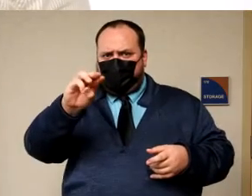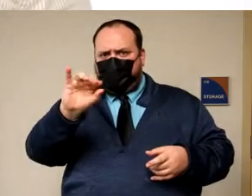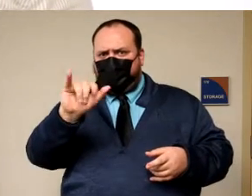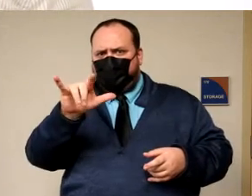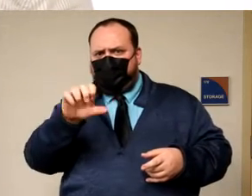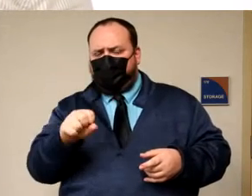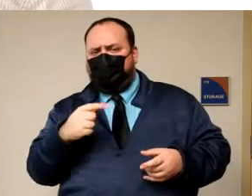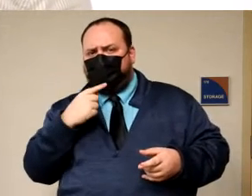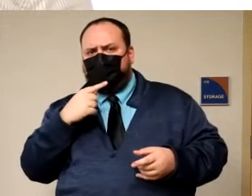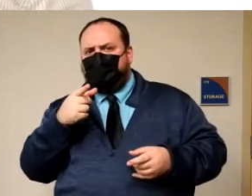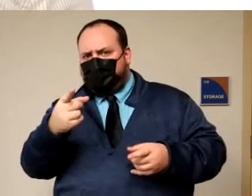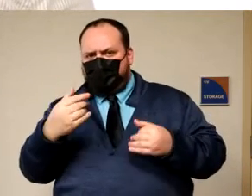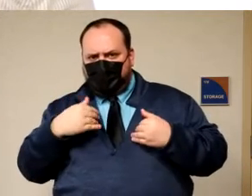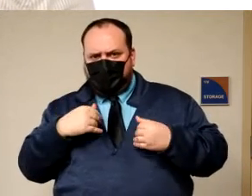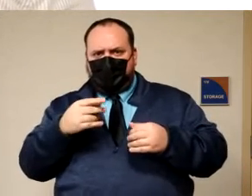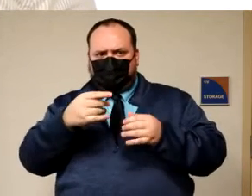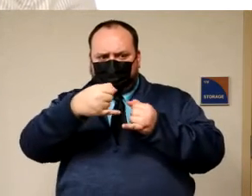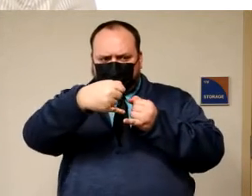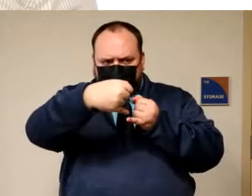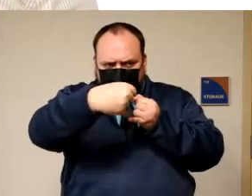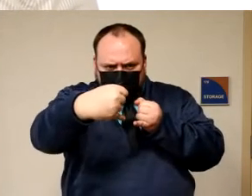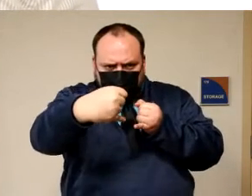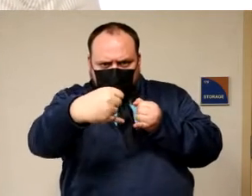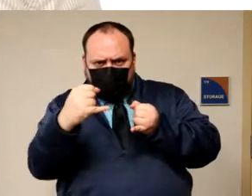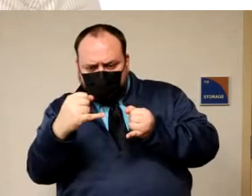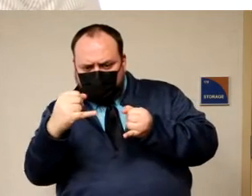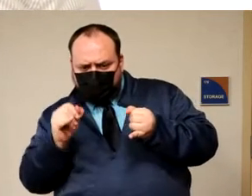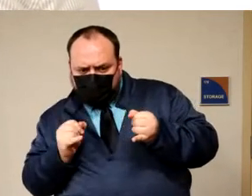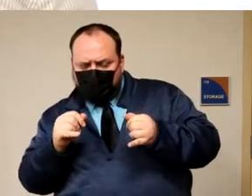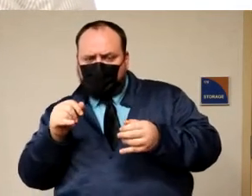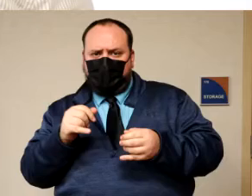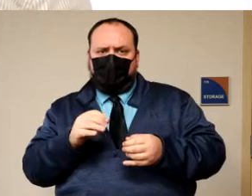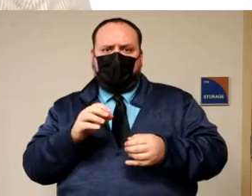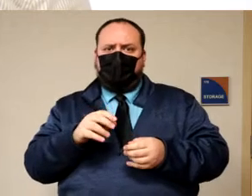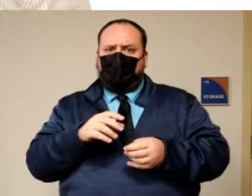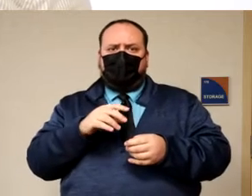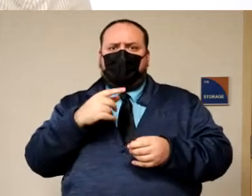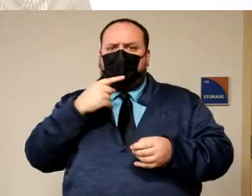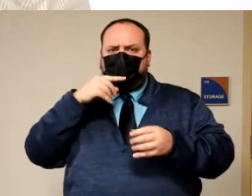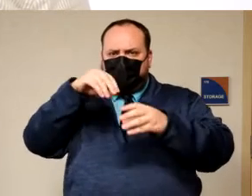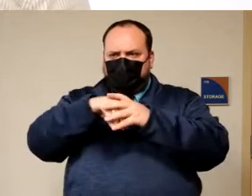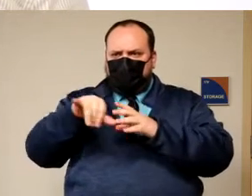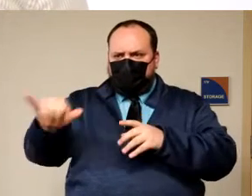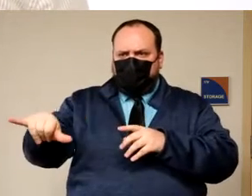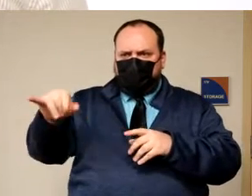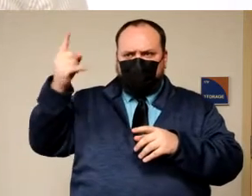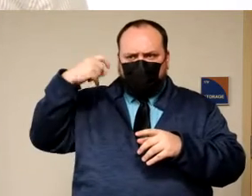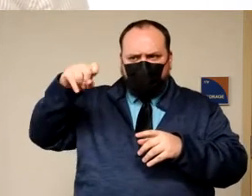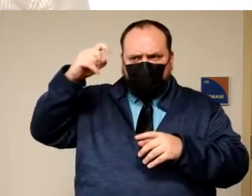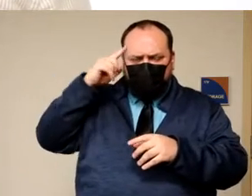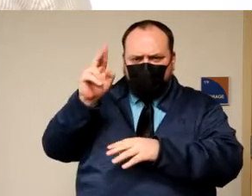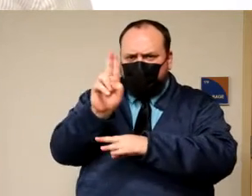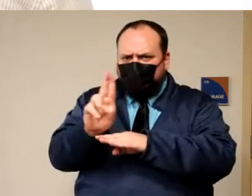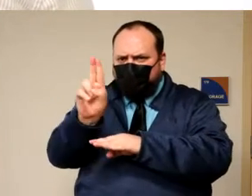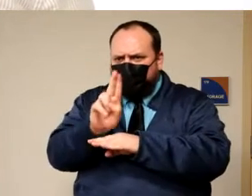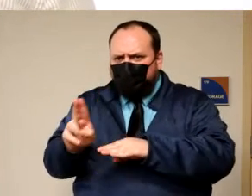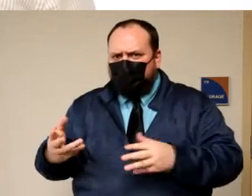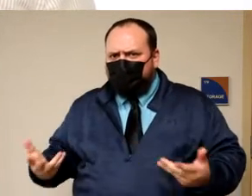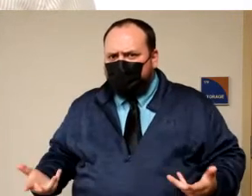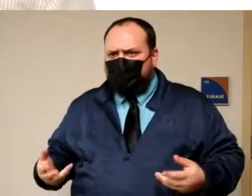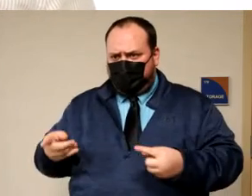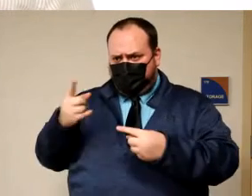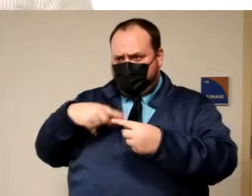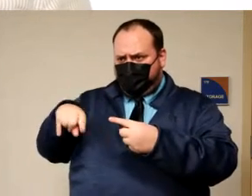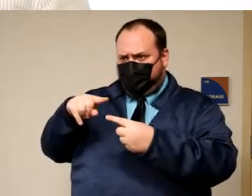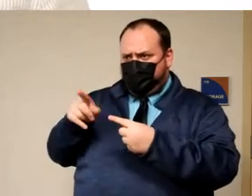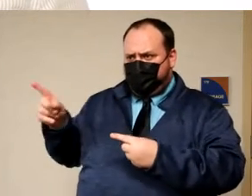are very defined census tracts inside of that the U.S. government uses. Mhm. And so when you want